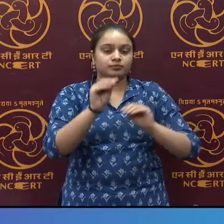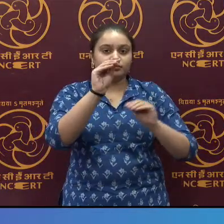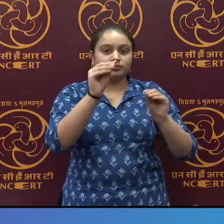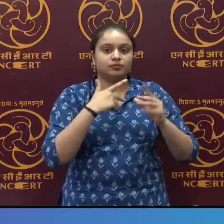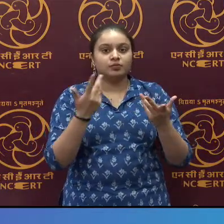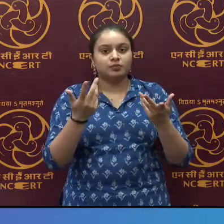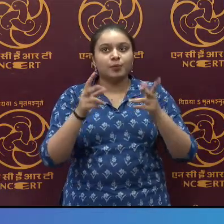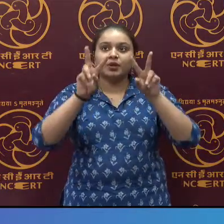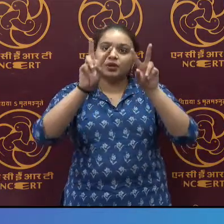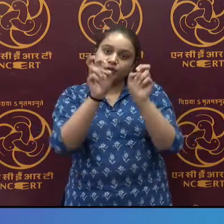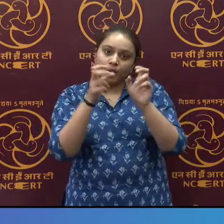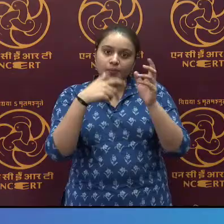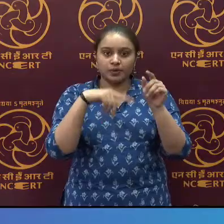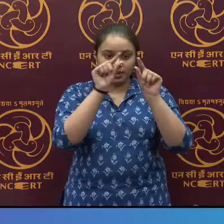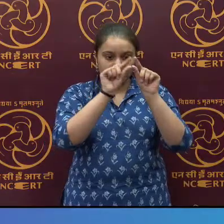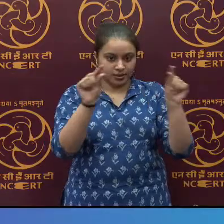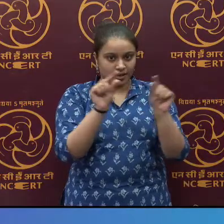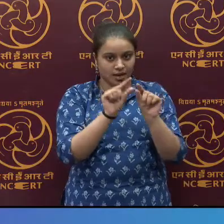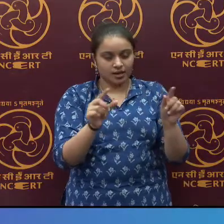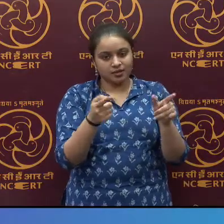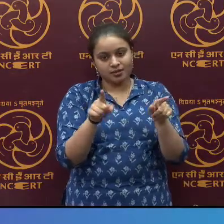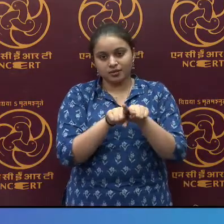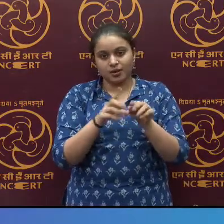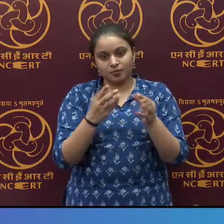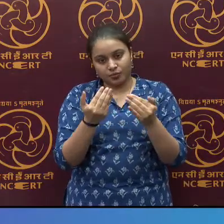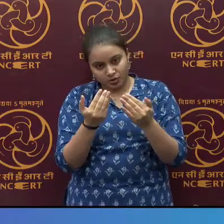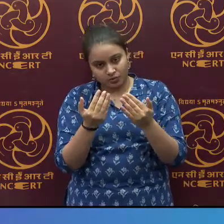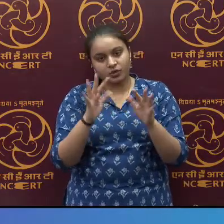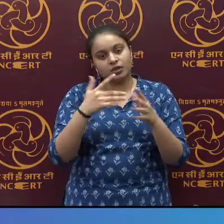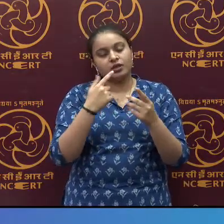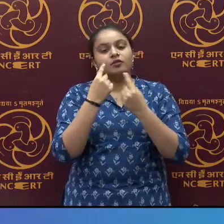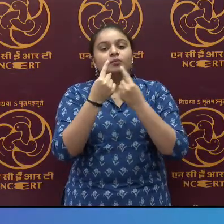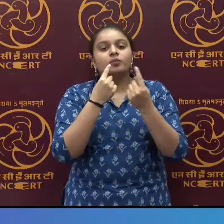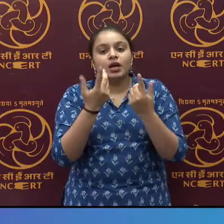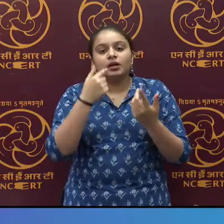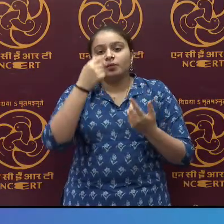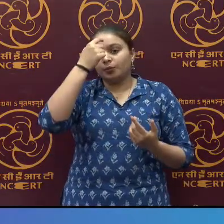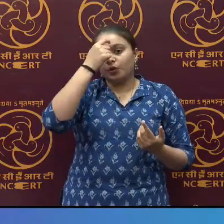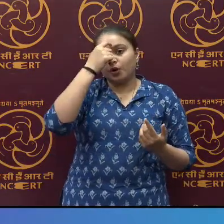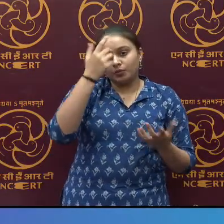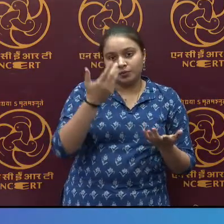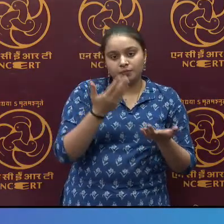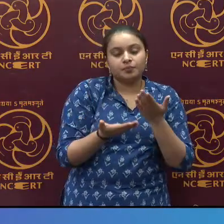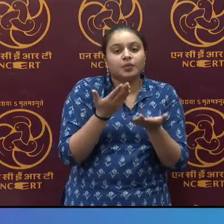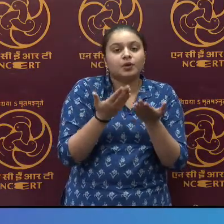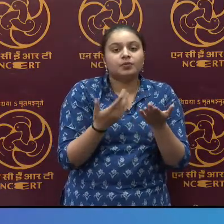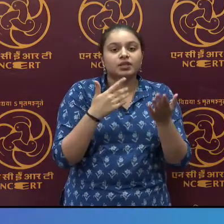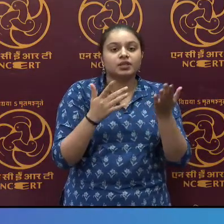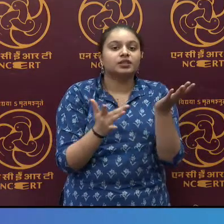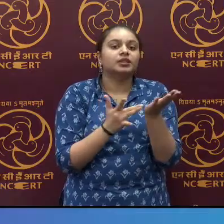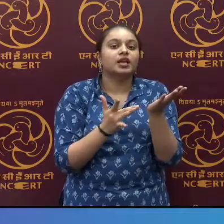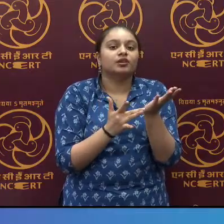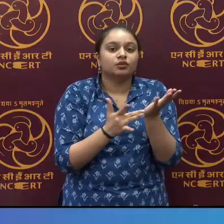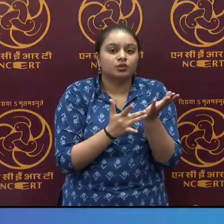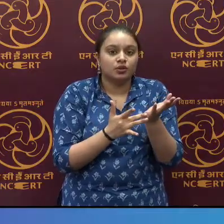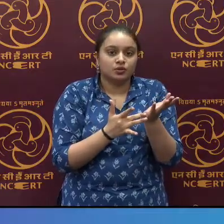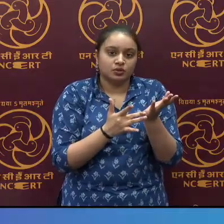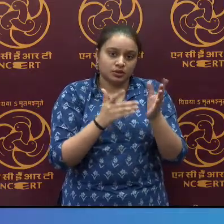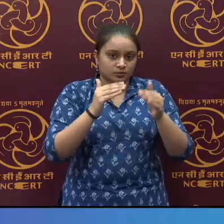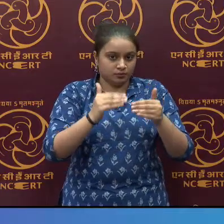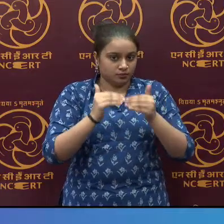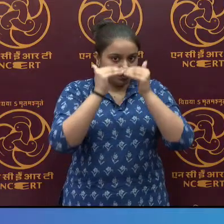common headers in this topic, like if we are talking about a problem like technology advancement,